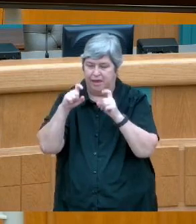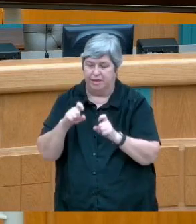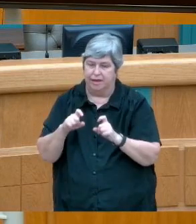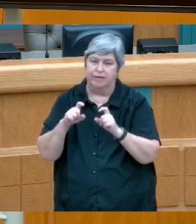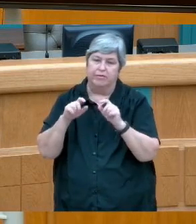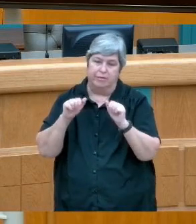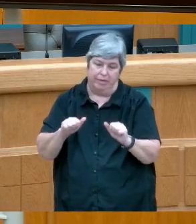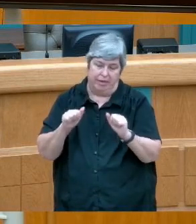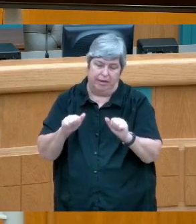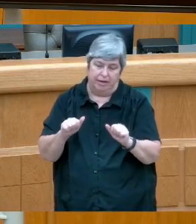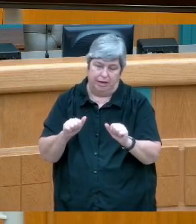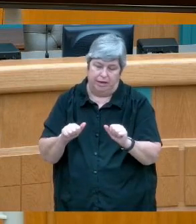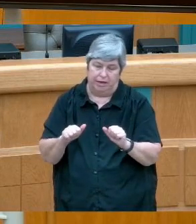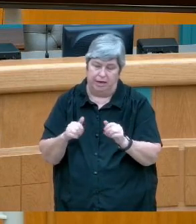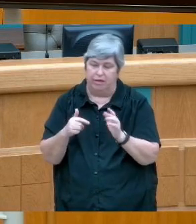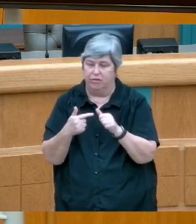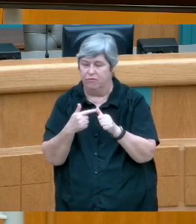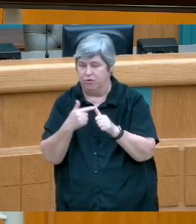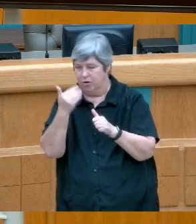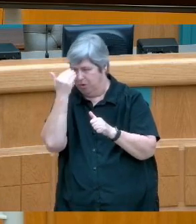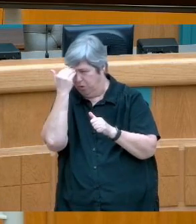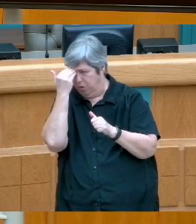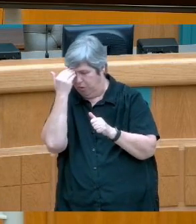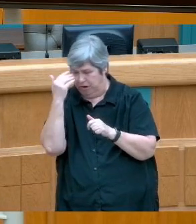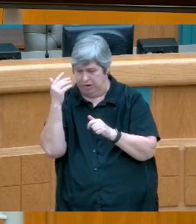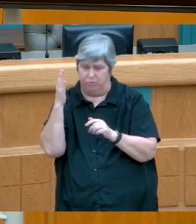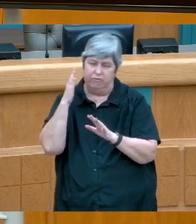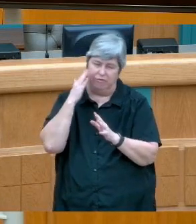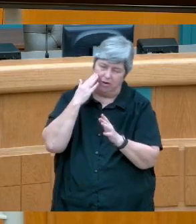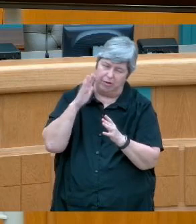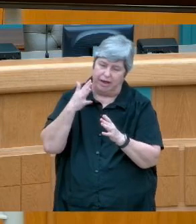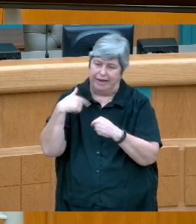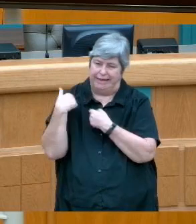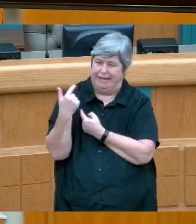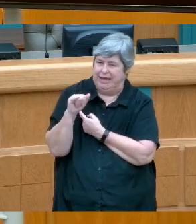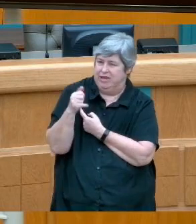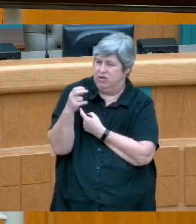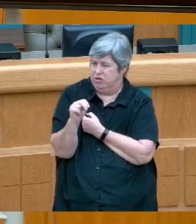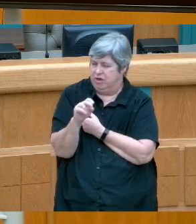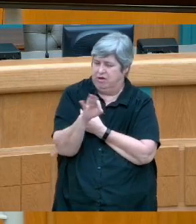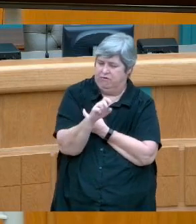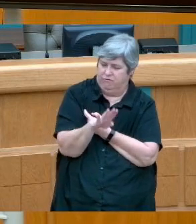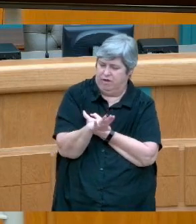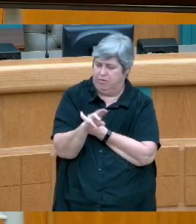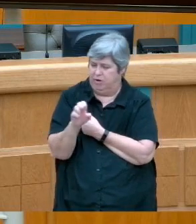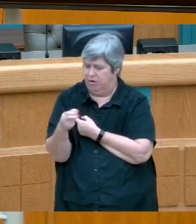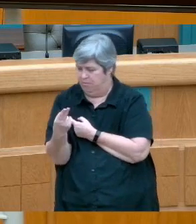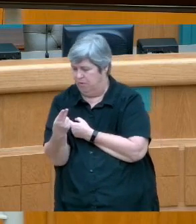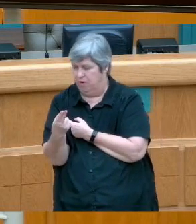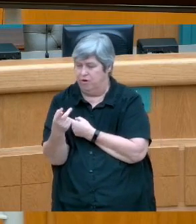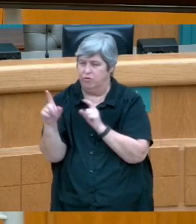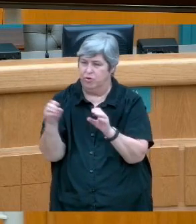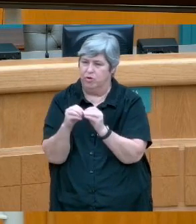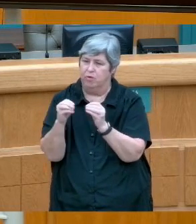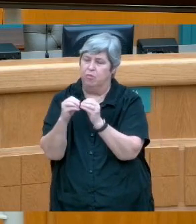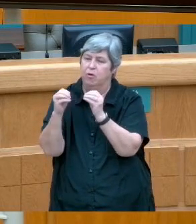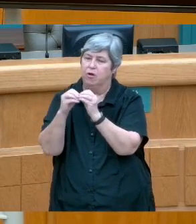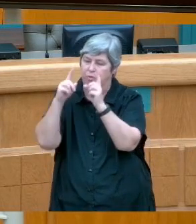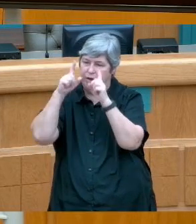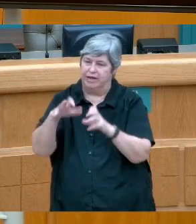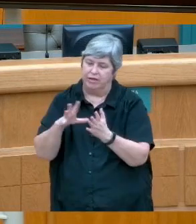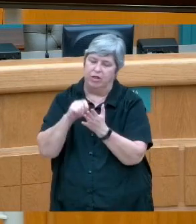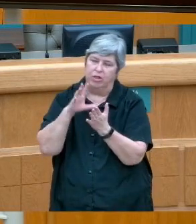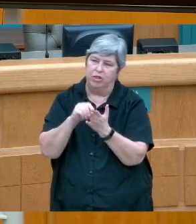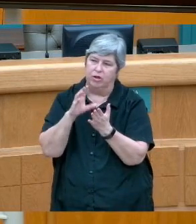the initial awareness of COVID has really been out since January. So January, February, March, we're doing testing and learning about